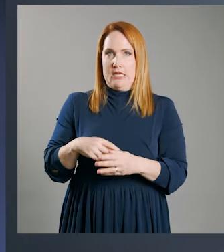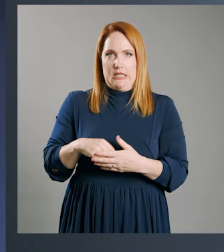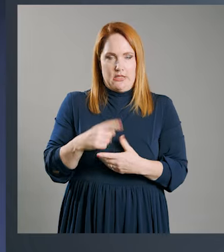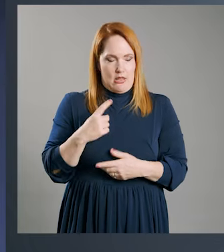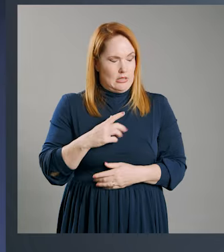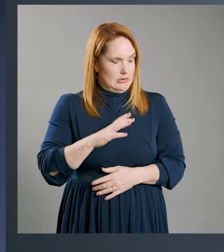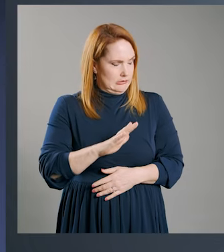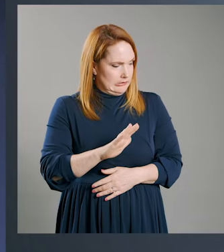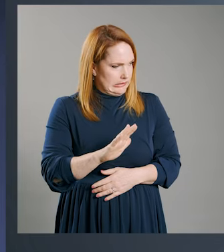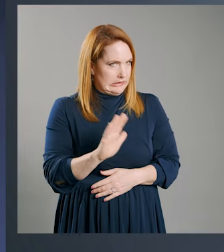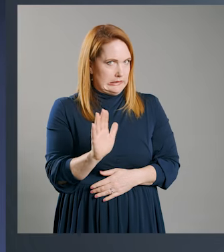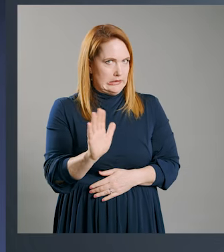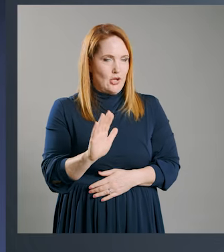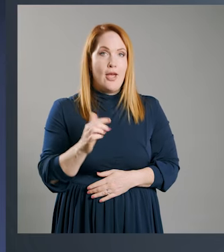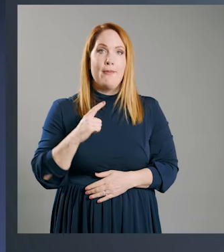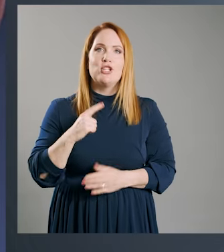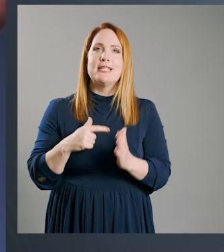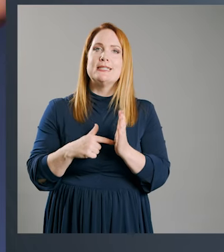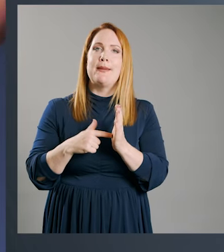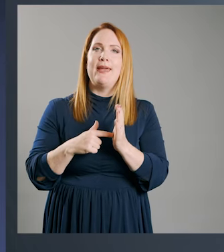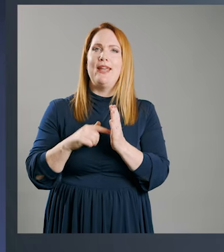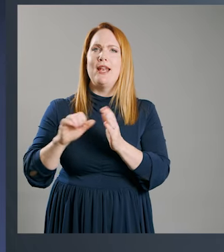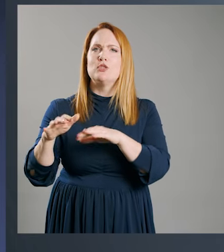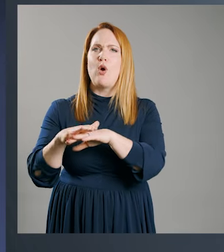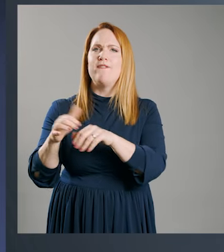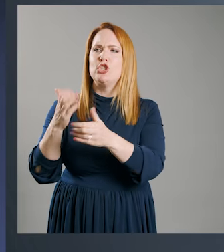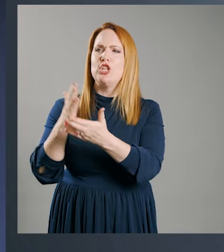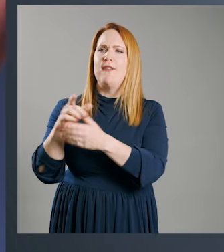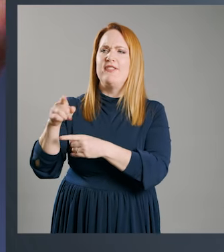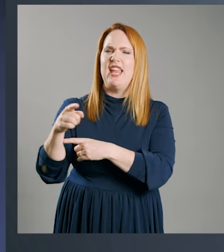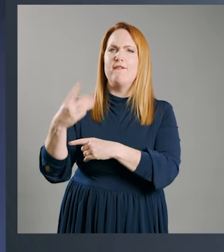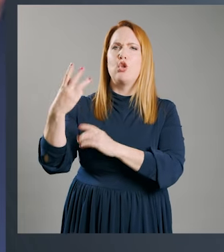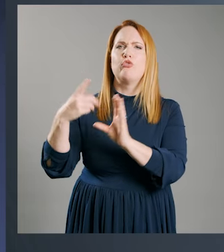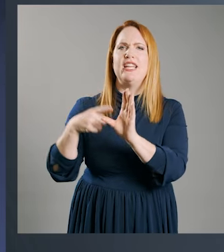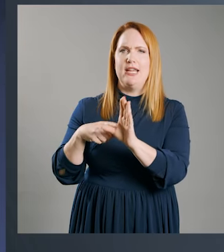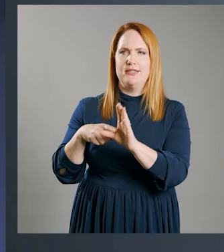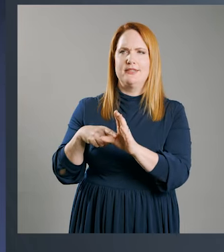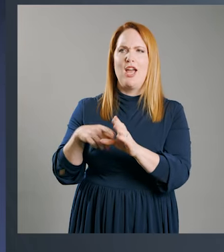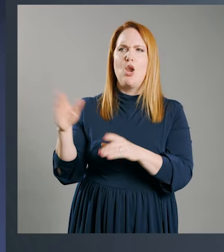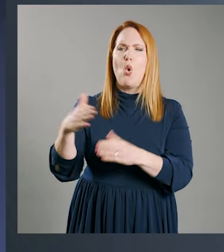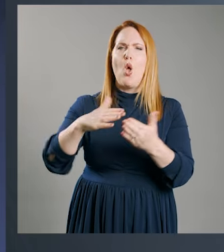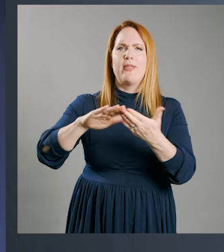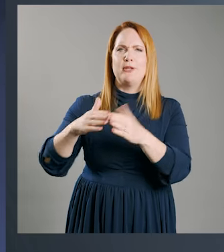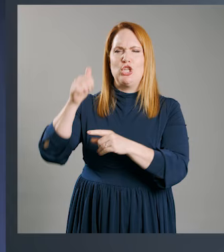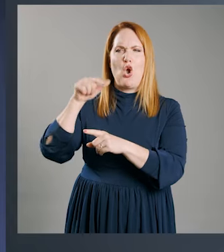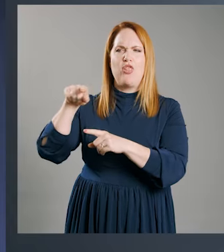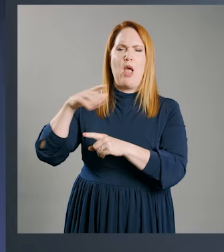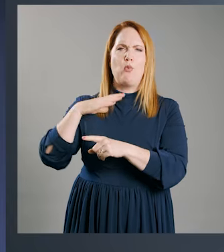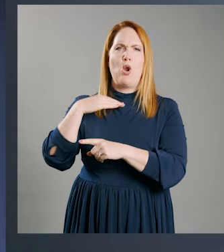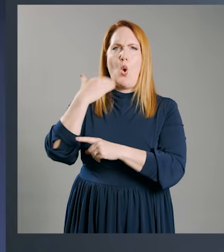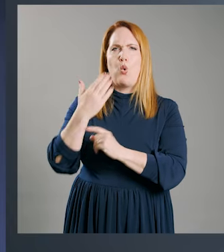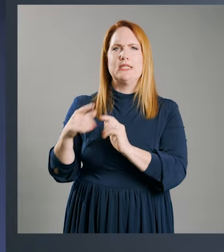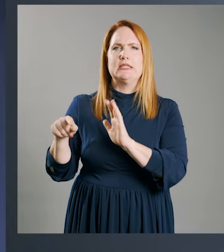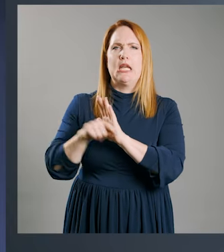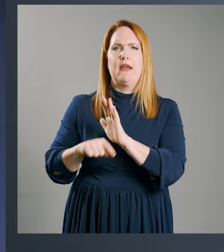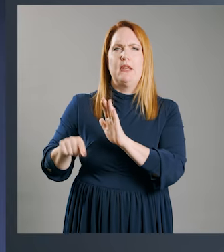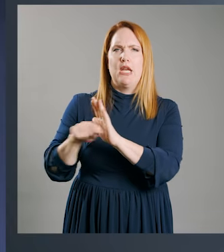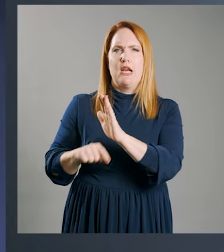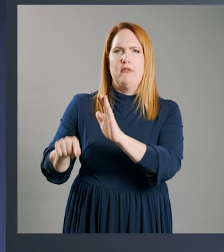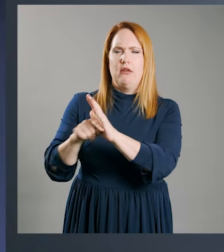inside of him groaned a little bit, because Timmy and Sarah lived there for 3 years. And this lady was quite well known in the community as being quite negative while they were